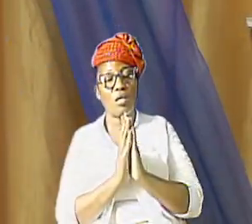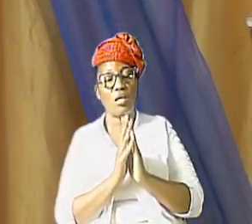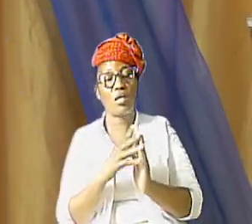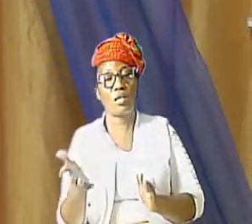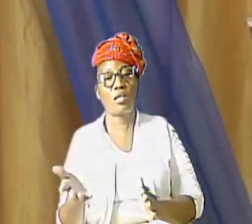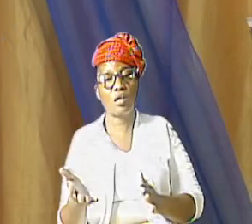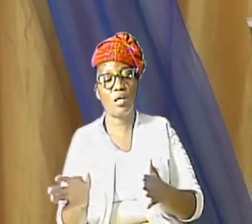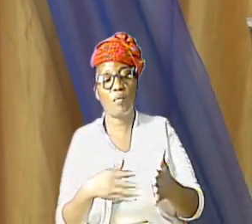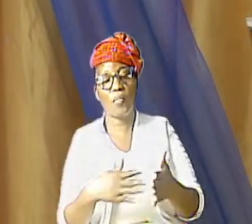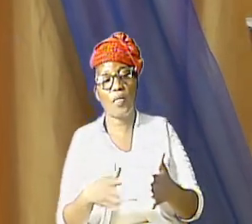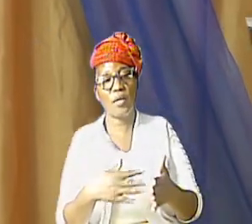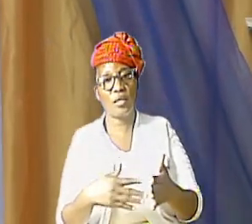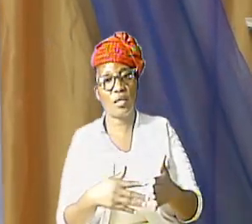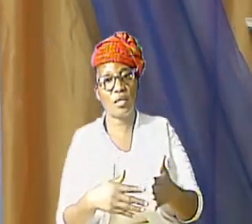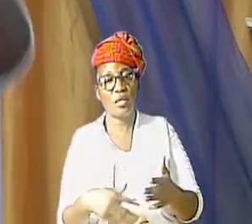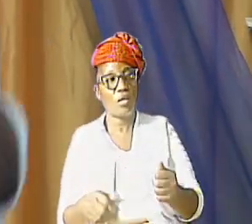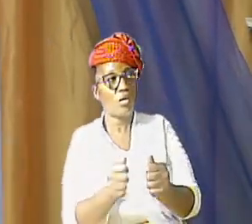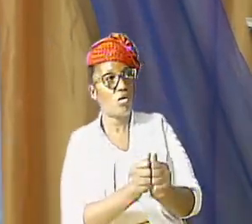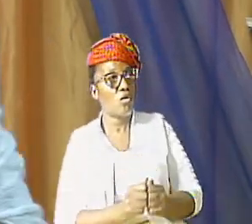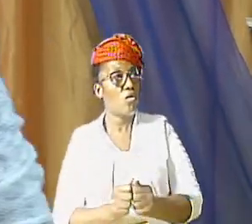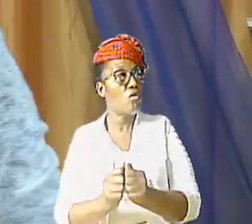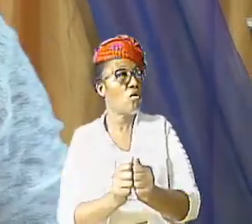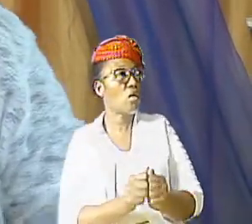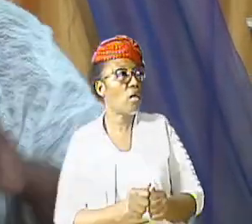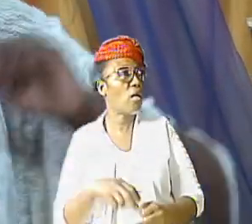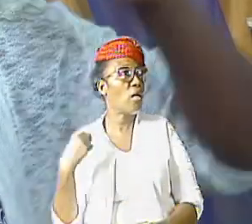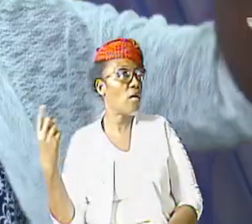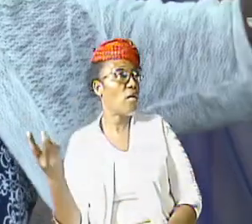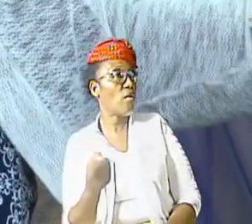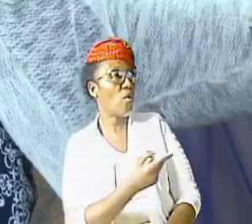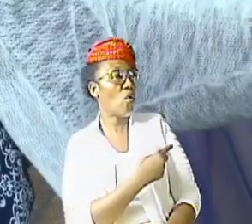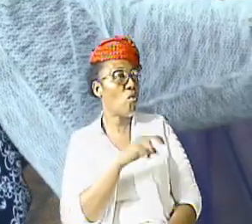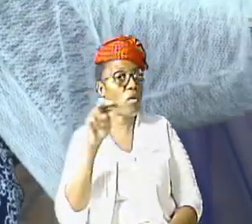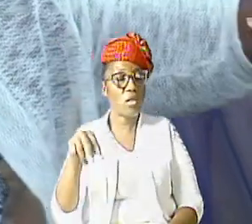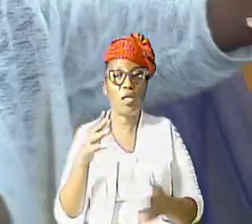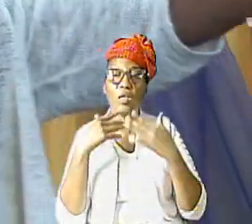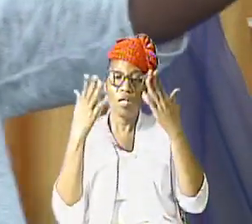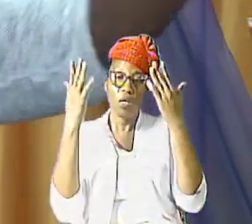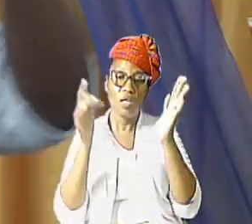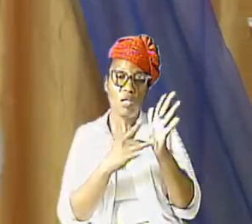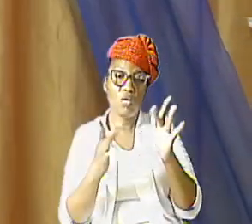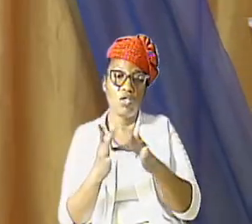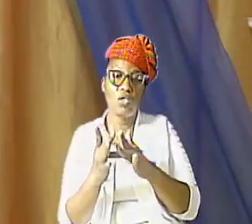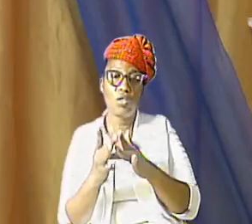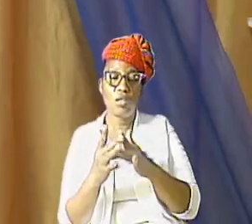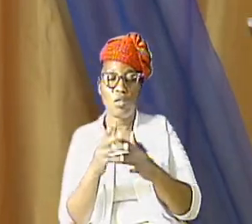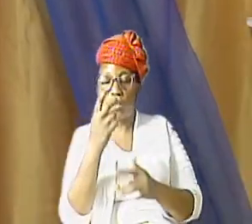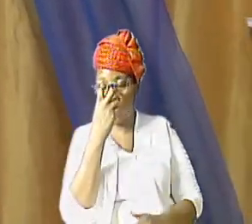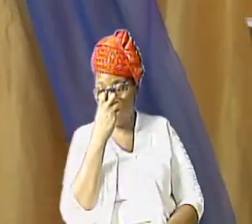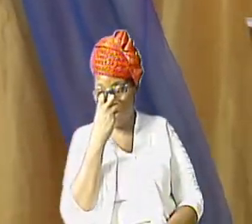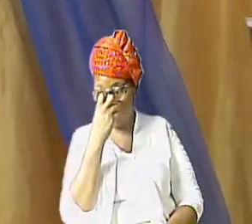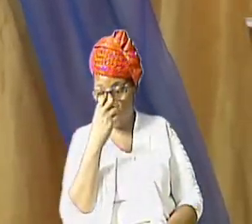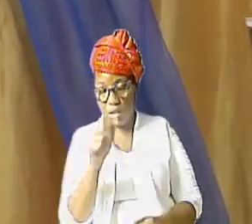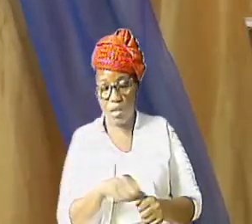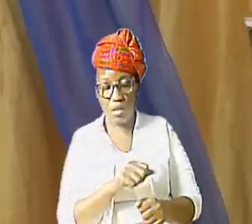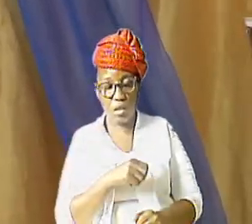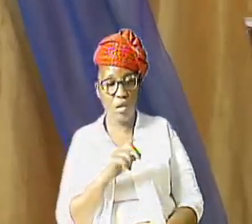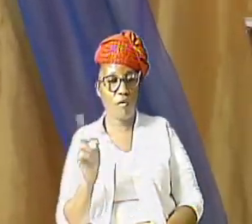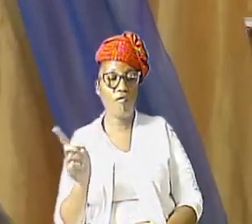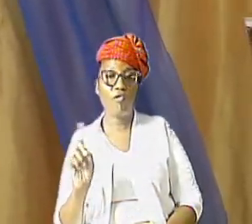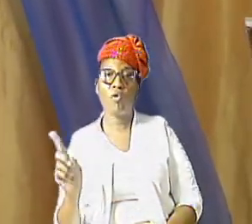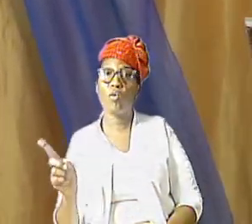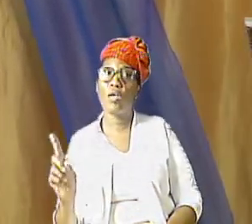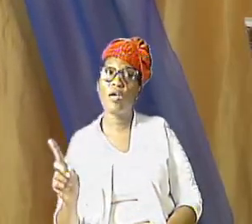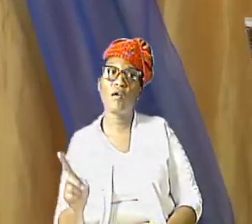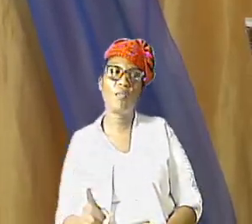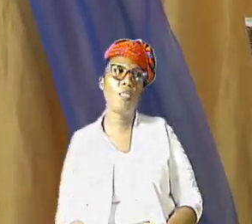to sing that song. United we stand. Hallelujah. Thank you, Jesus. Could you just close our eyes, everybody, everywhere?